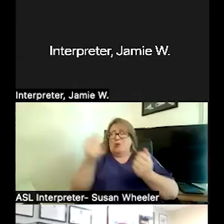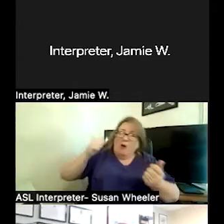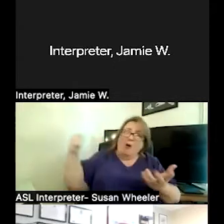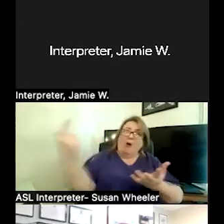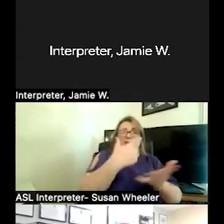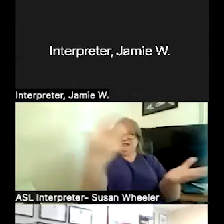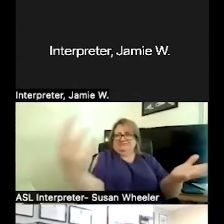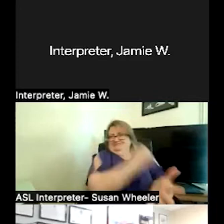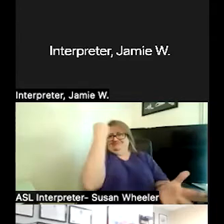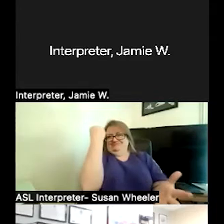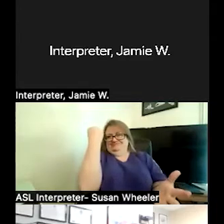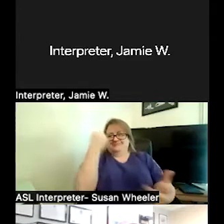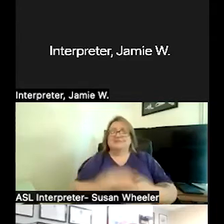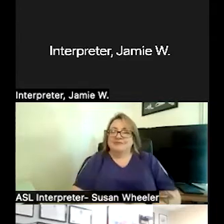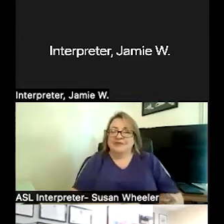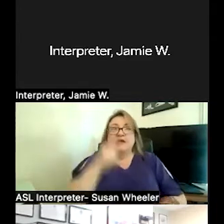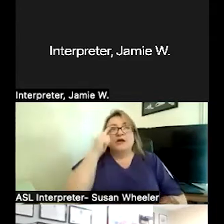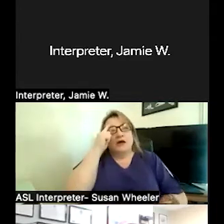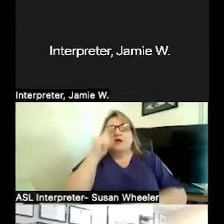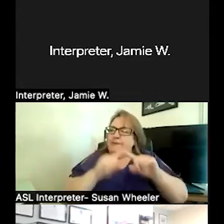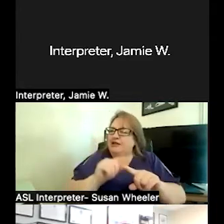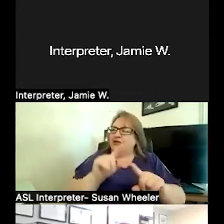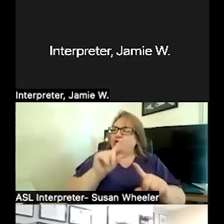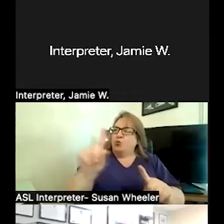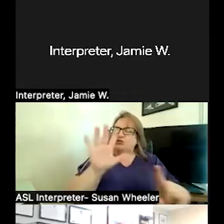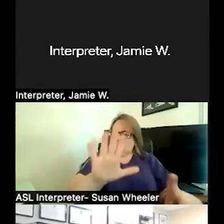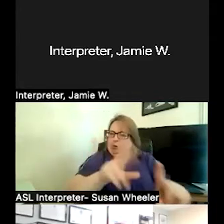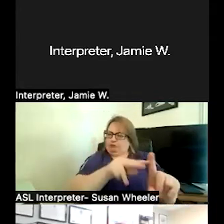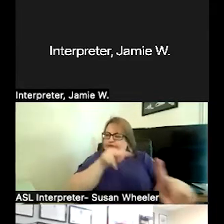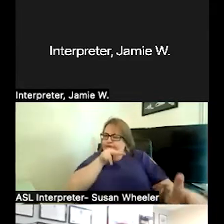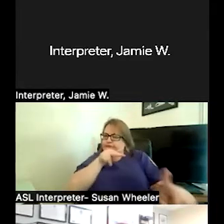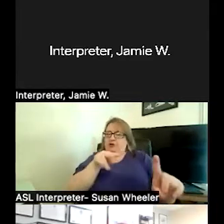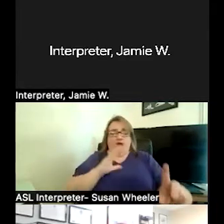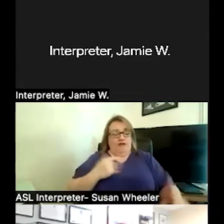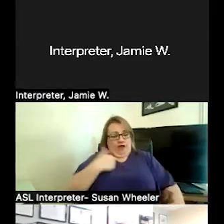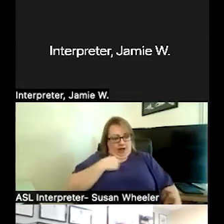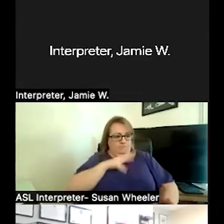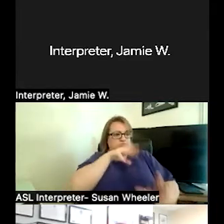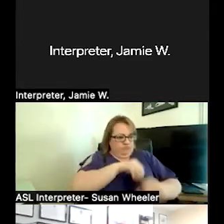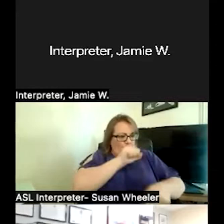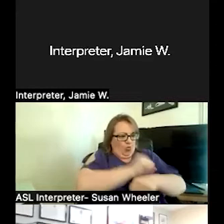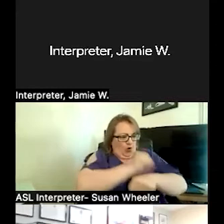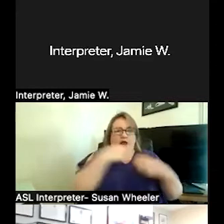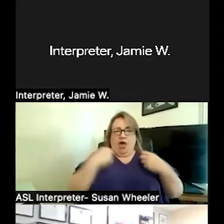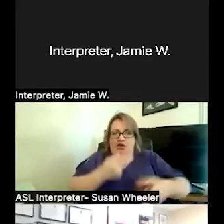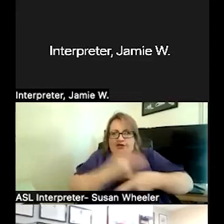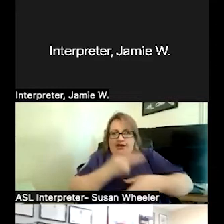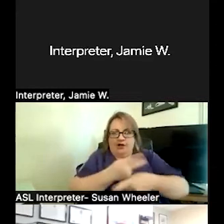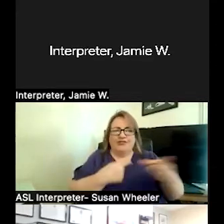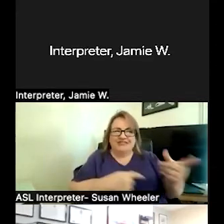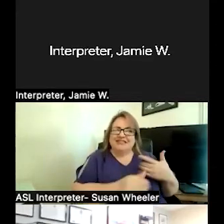that depending on what your framework is from, if you're in healthcare, you'll see that this kind of